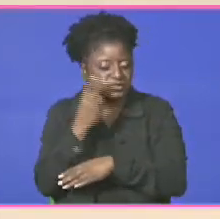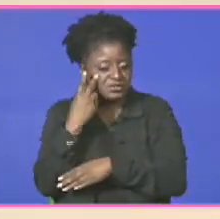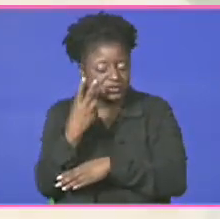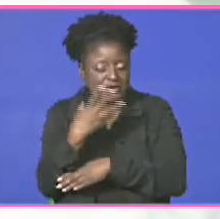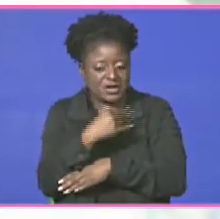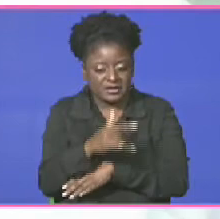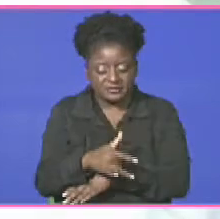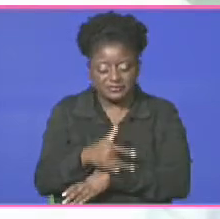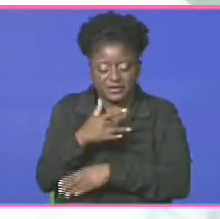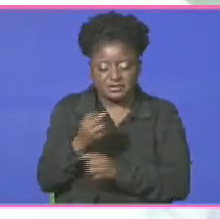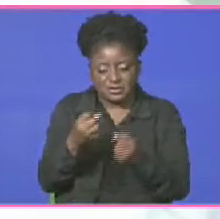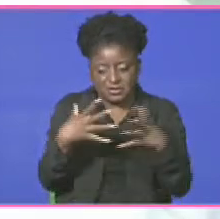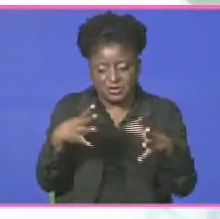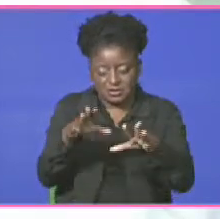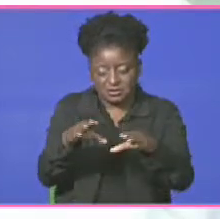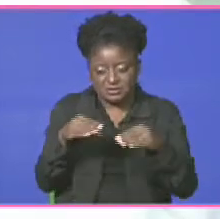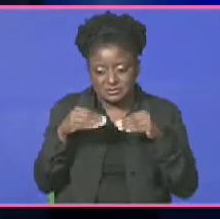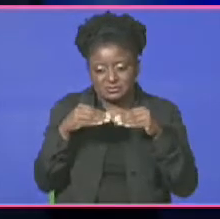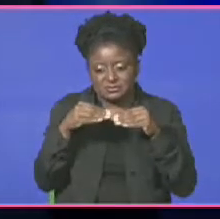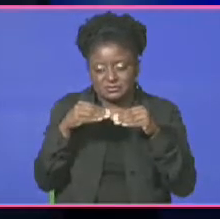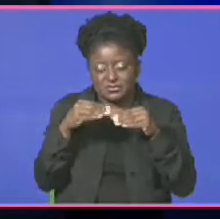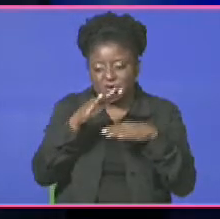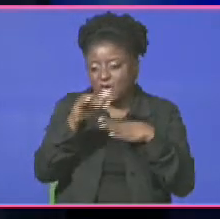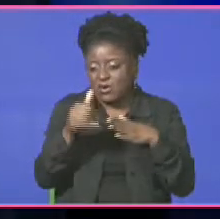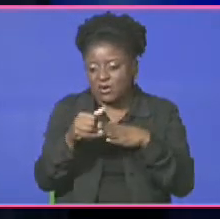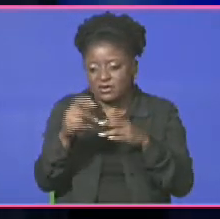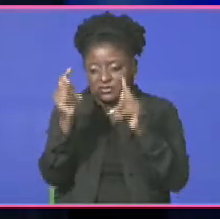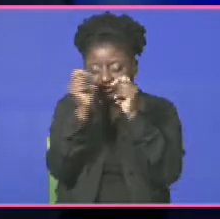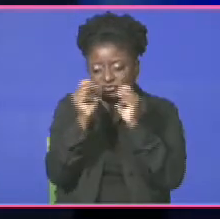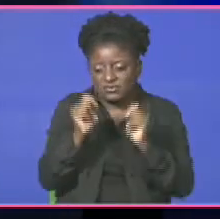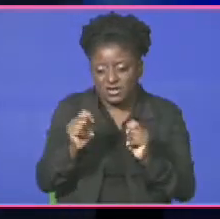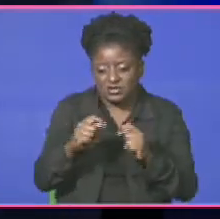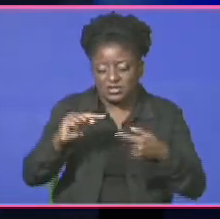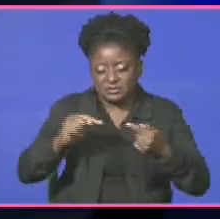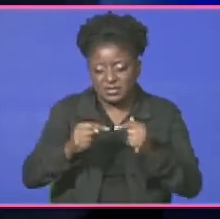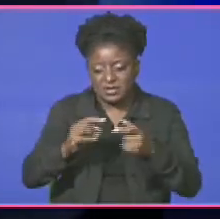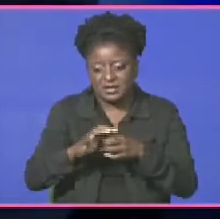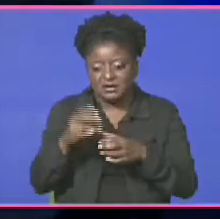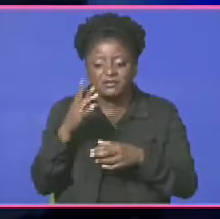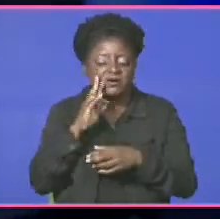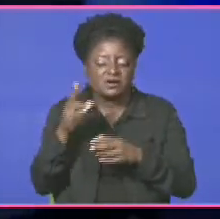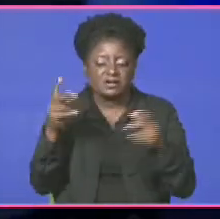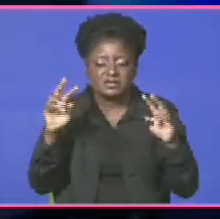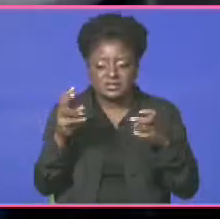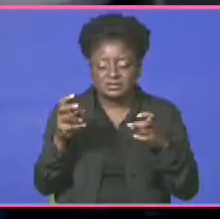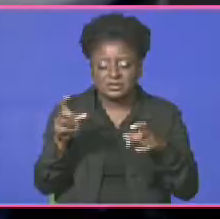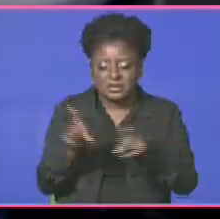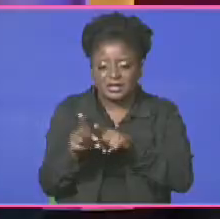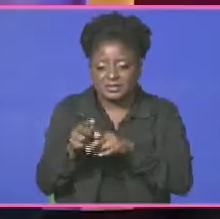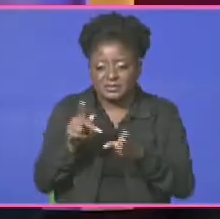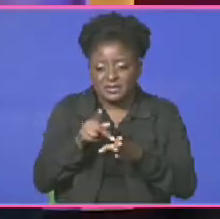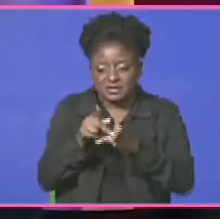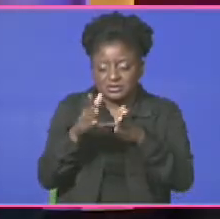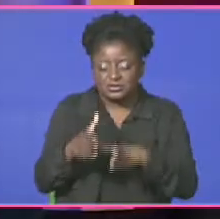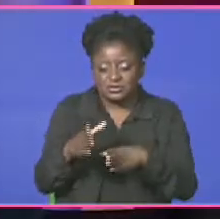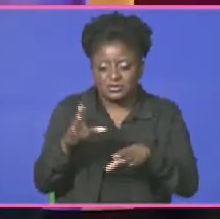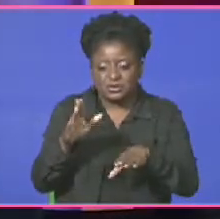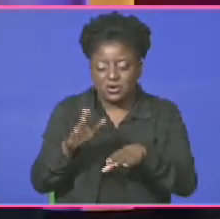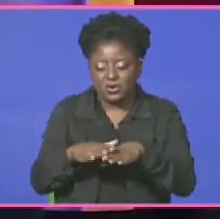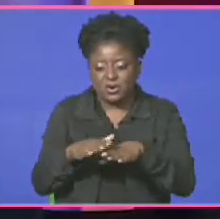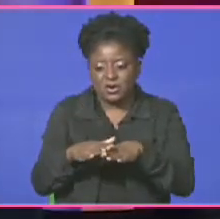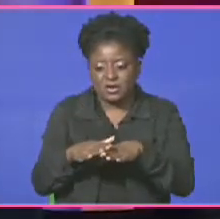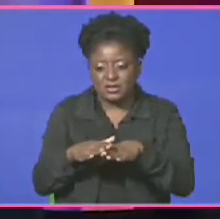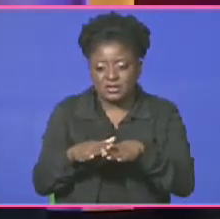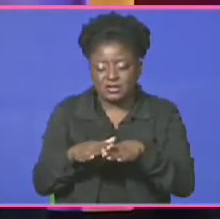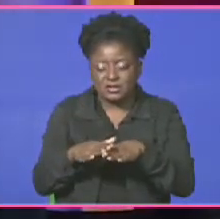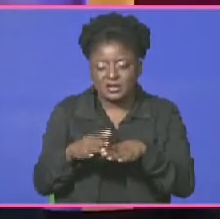lot, absorbing all the tragedy and pain of her subjects, like passengers on an ill-fated Haitian sloop. You go to sleep and you